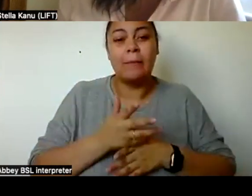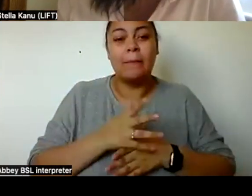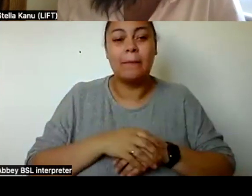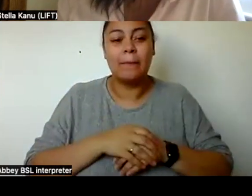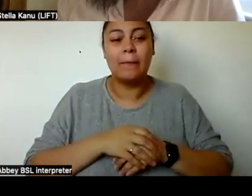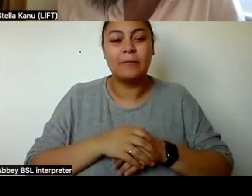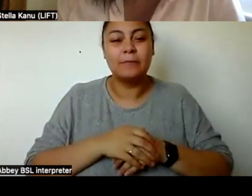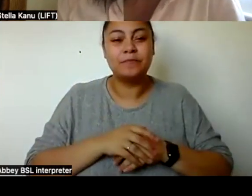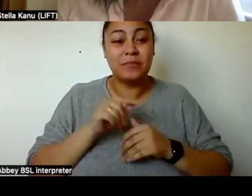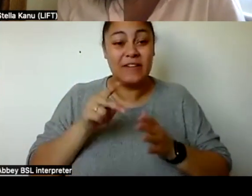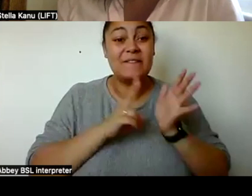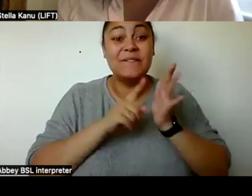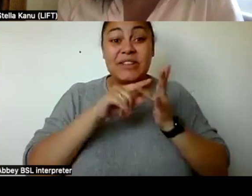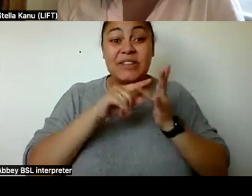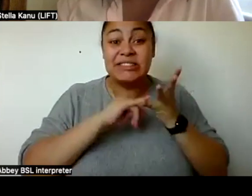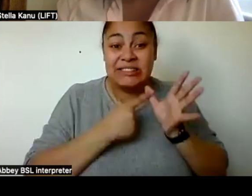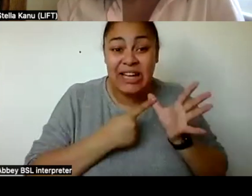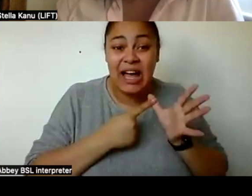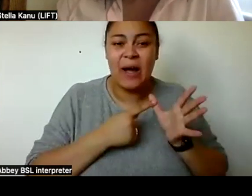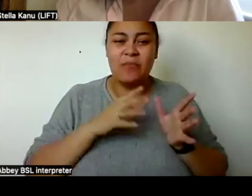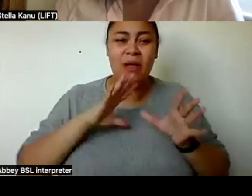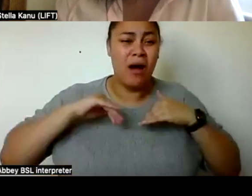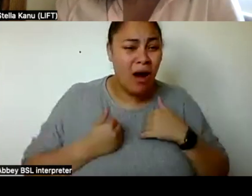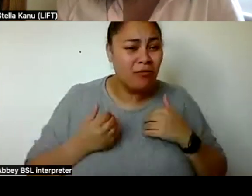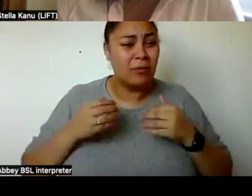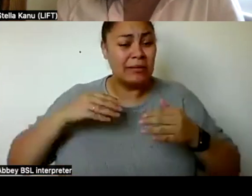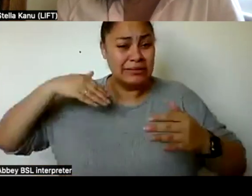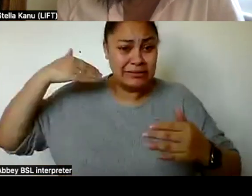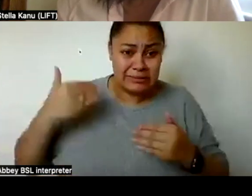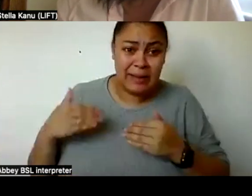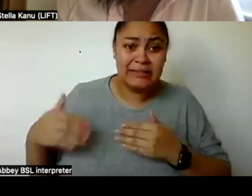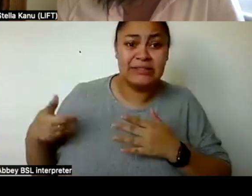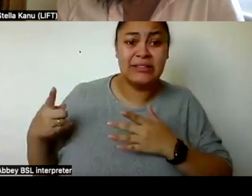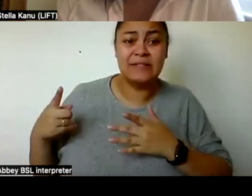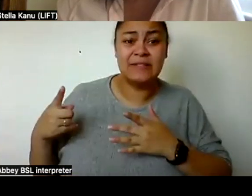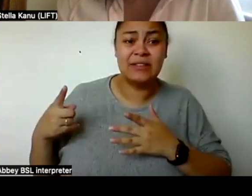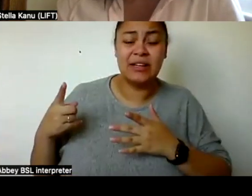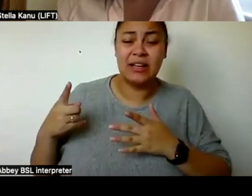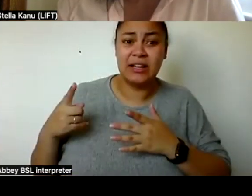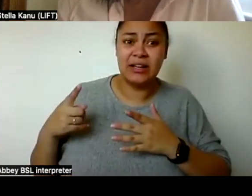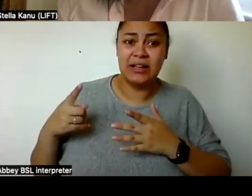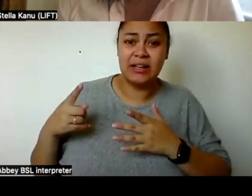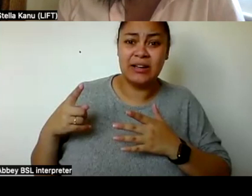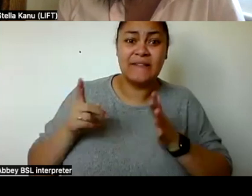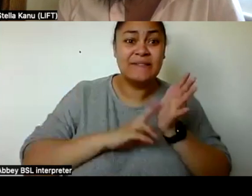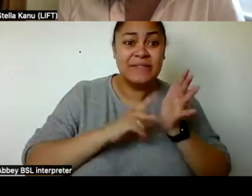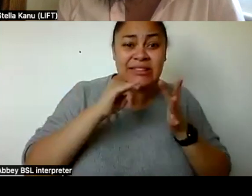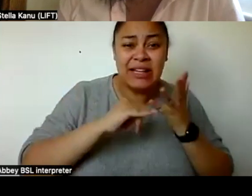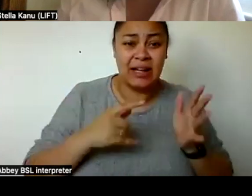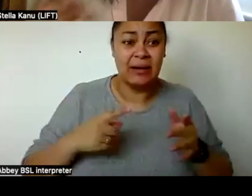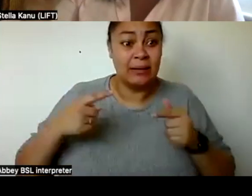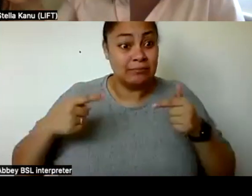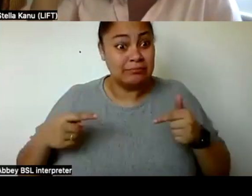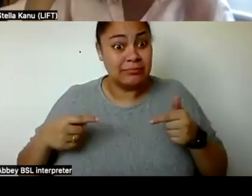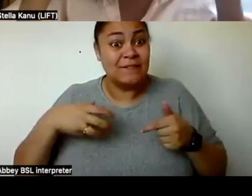that visas are horribly expensive, even for visas that are applicable to our sector, so